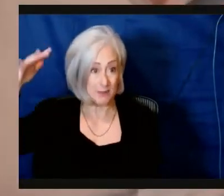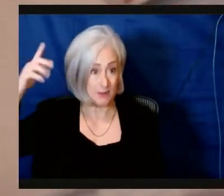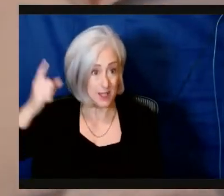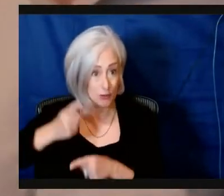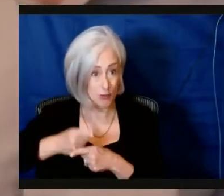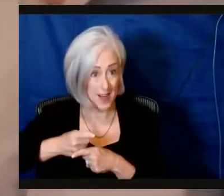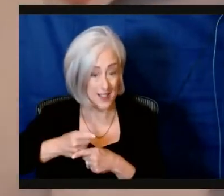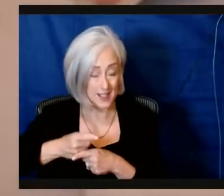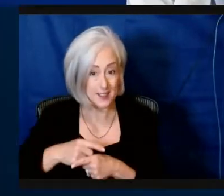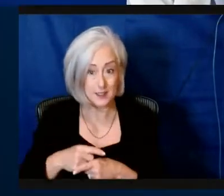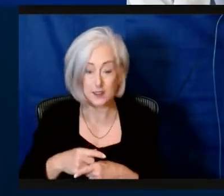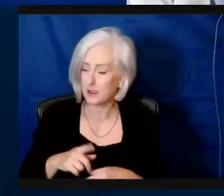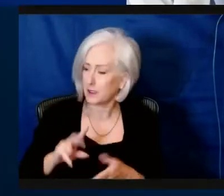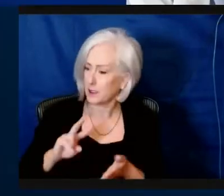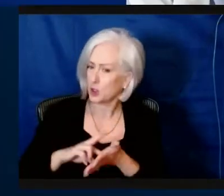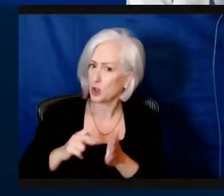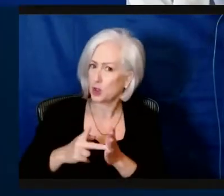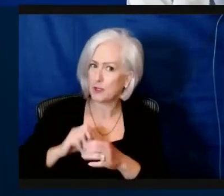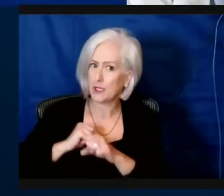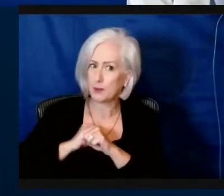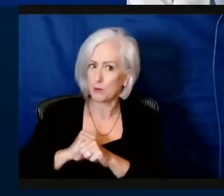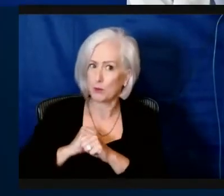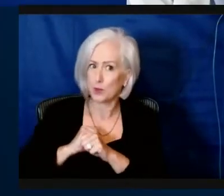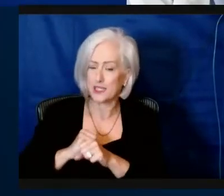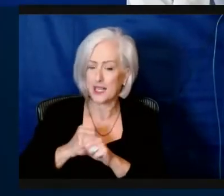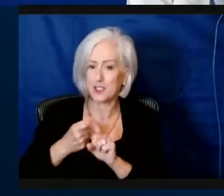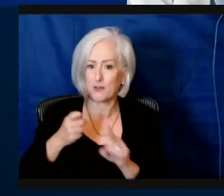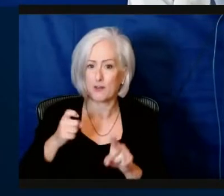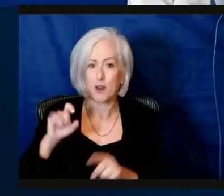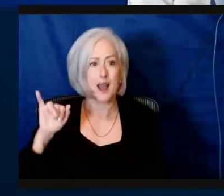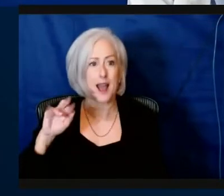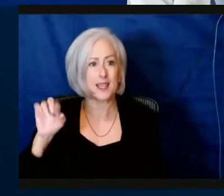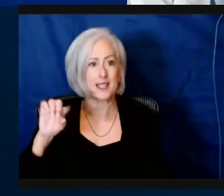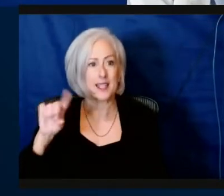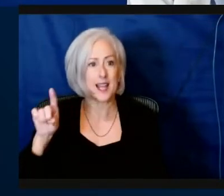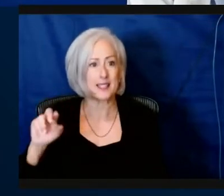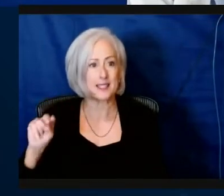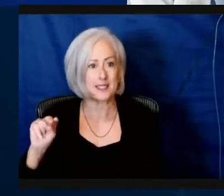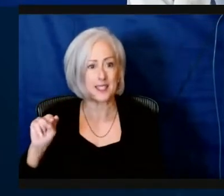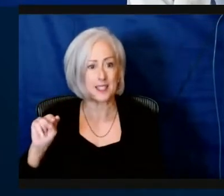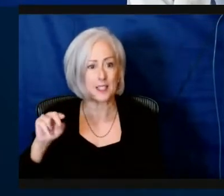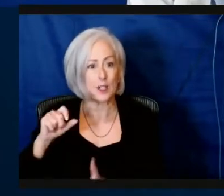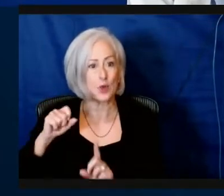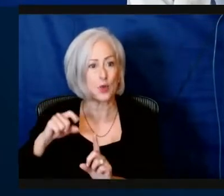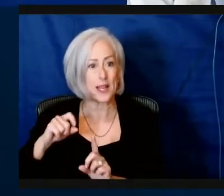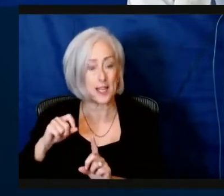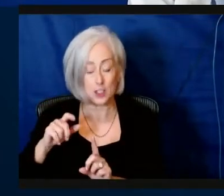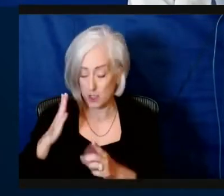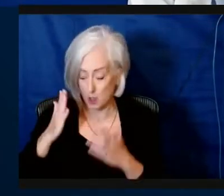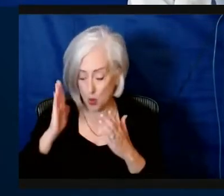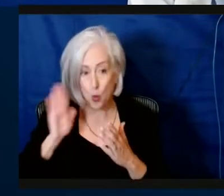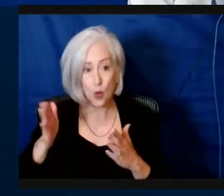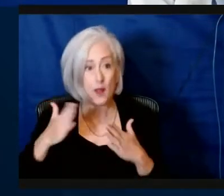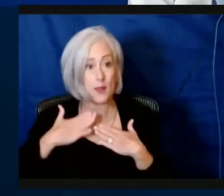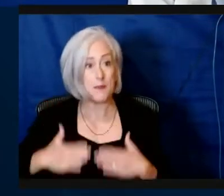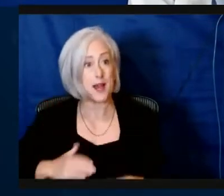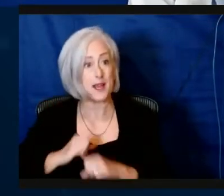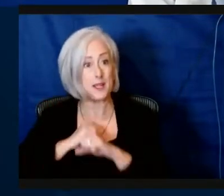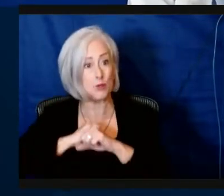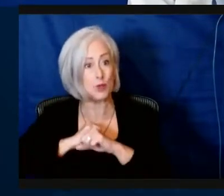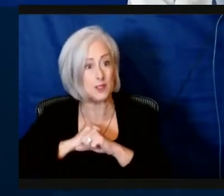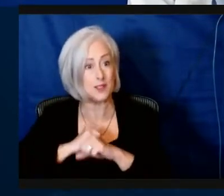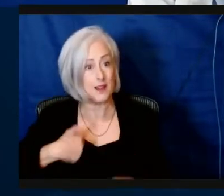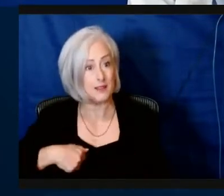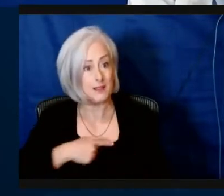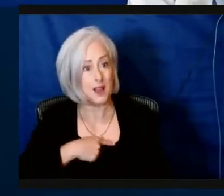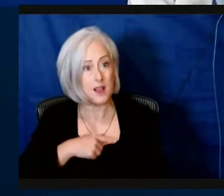Be protected from the ionizing radiation? Yeah, is our body going to protect us, or do you think we'll be able to protect ourselves from all this